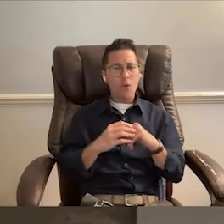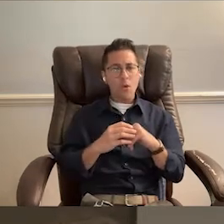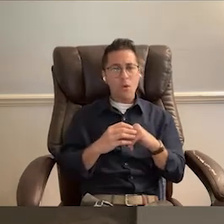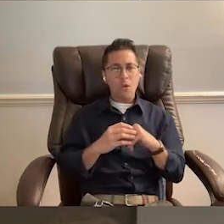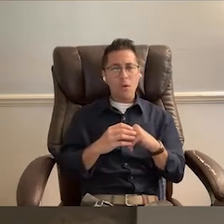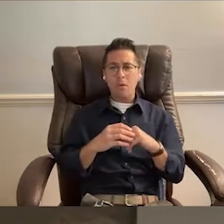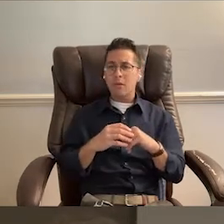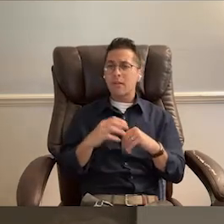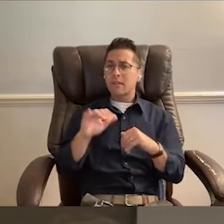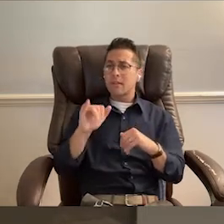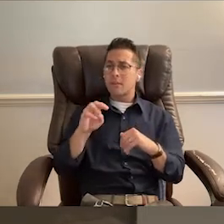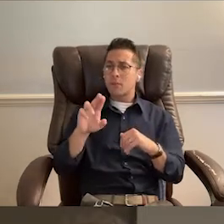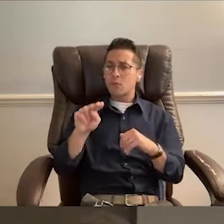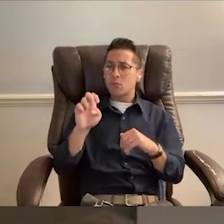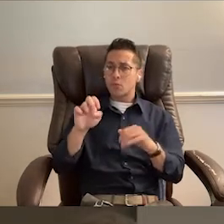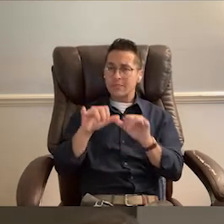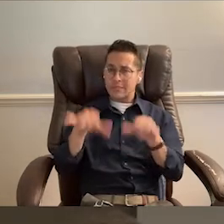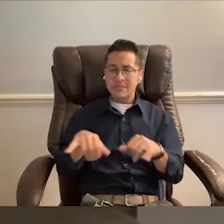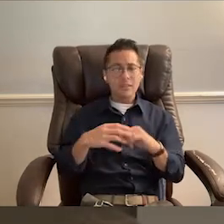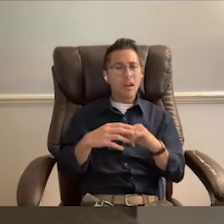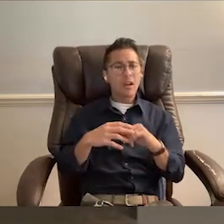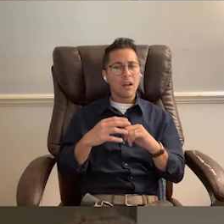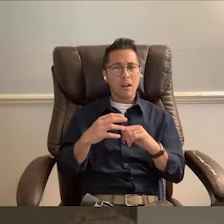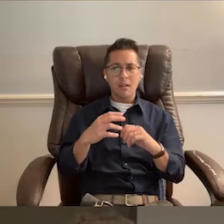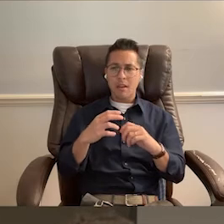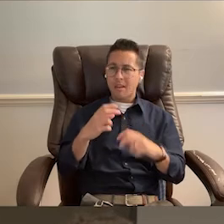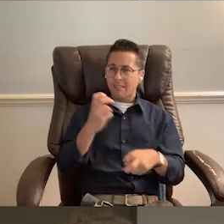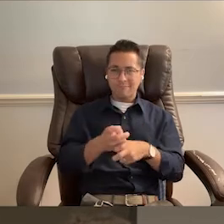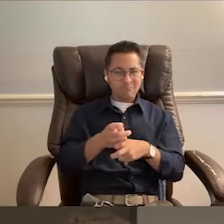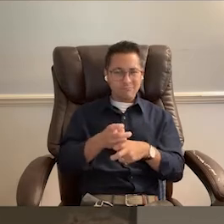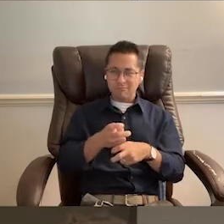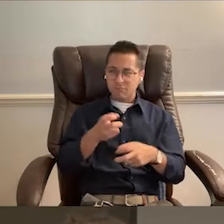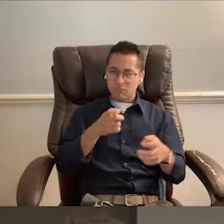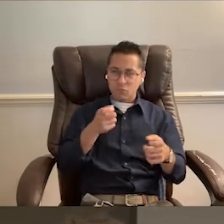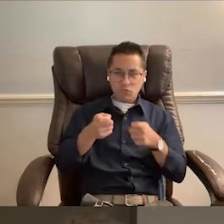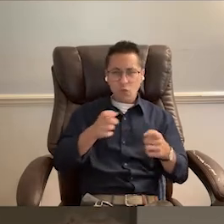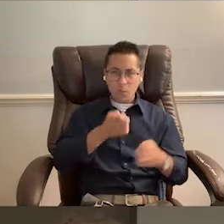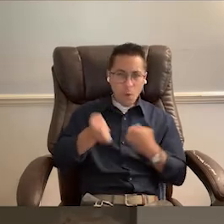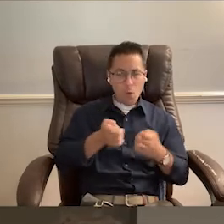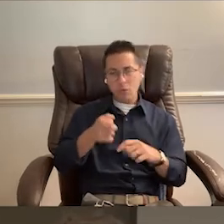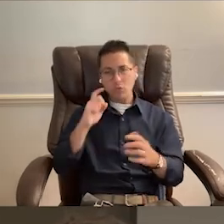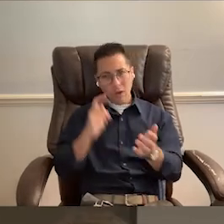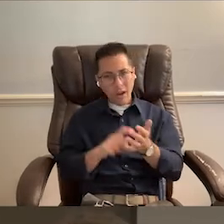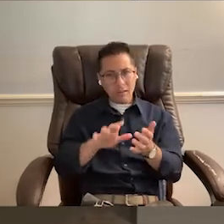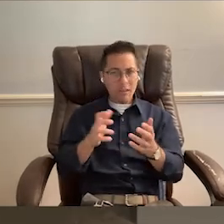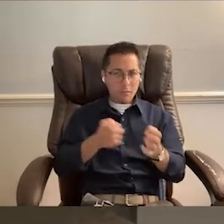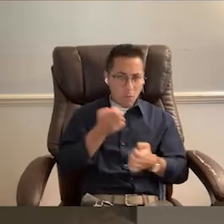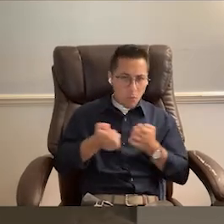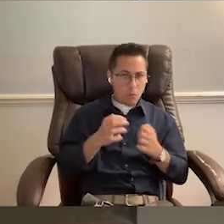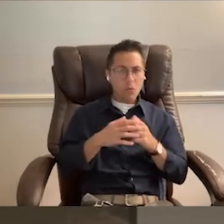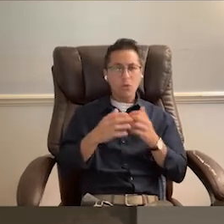be sleep disorders, eating disorders, poor immune systems, and emotions, difficulty